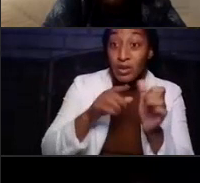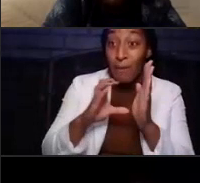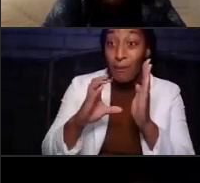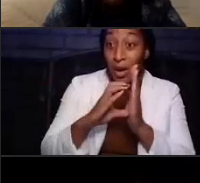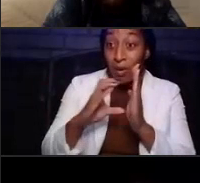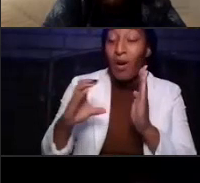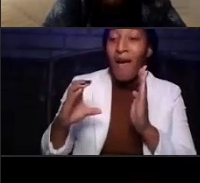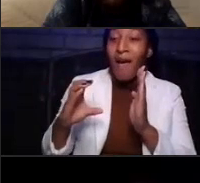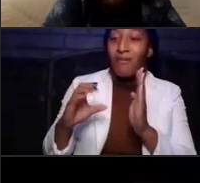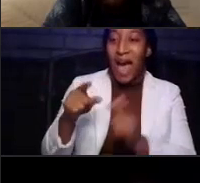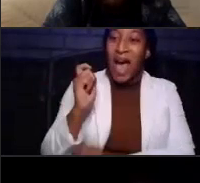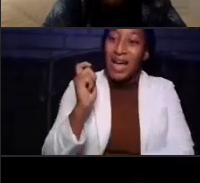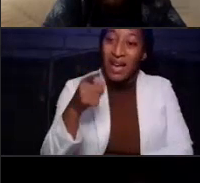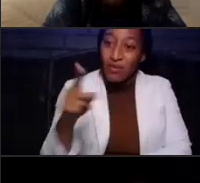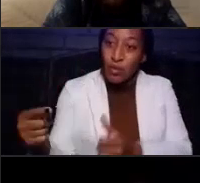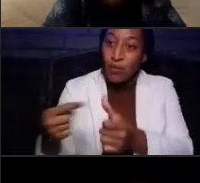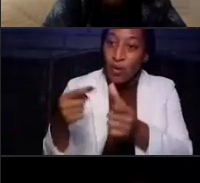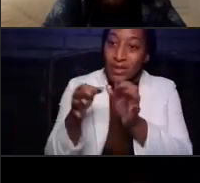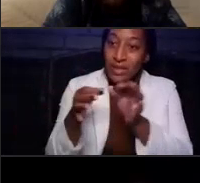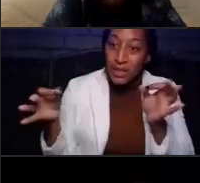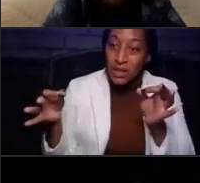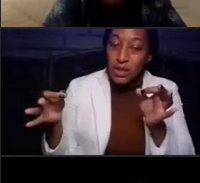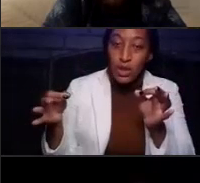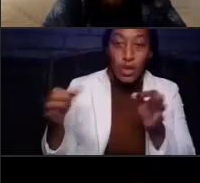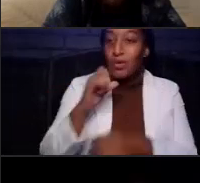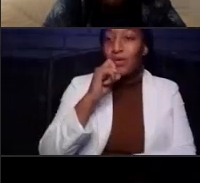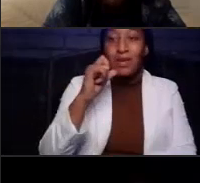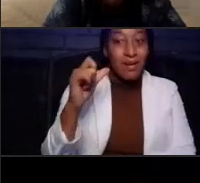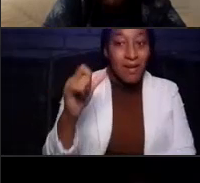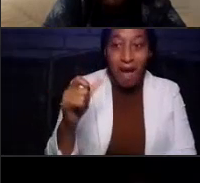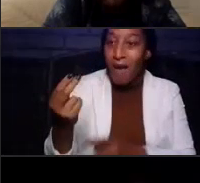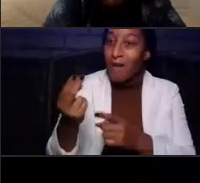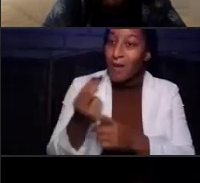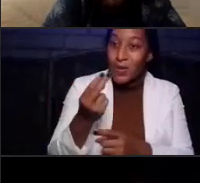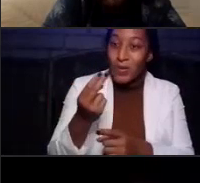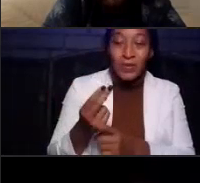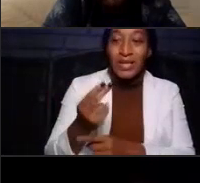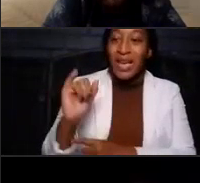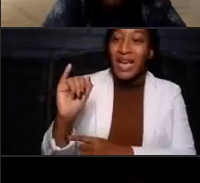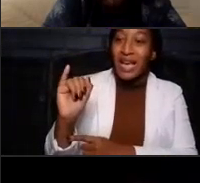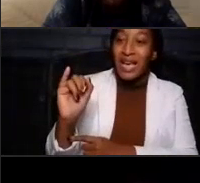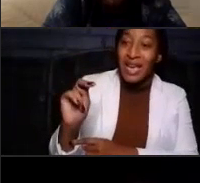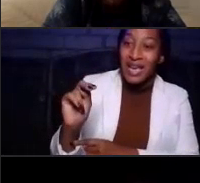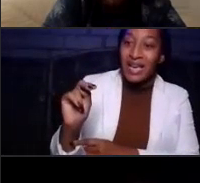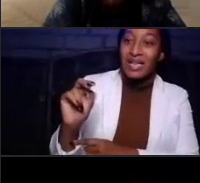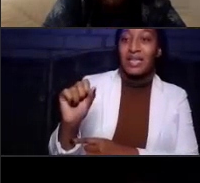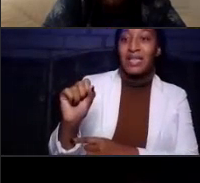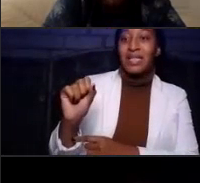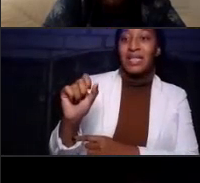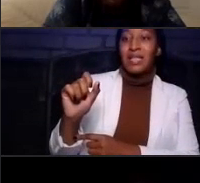citations because you're only summarizing that one article. I told you how to properly quote,